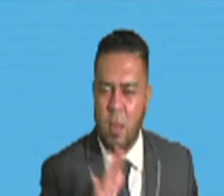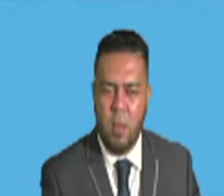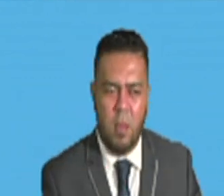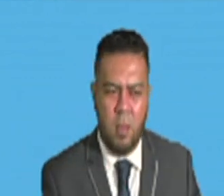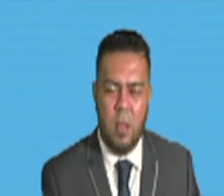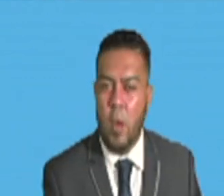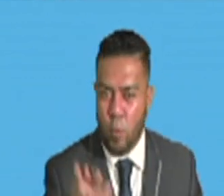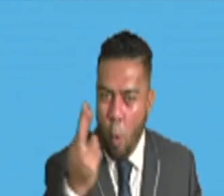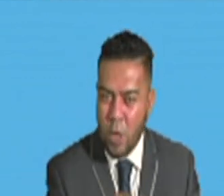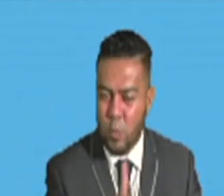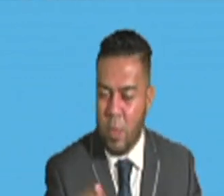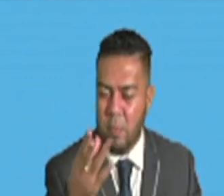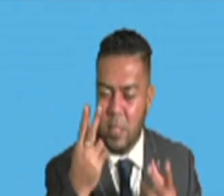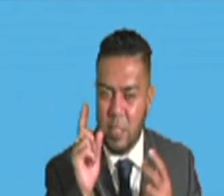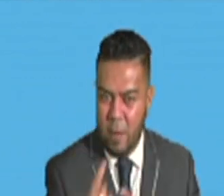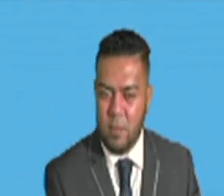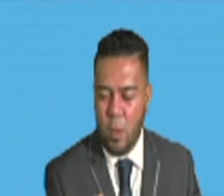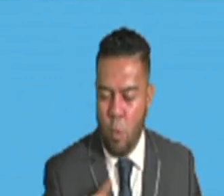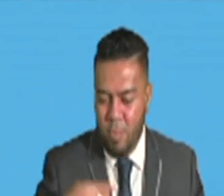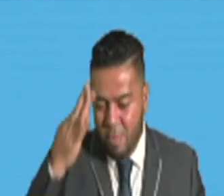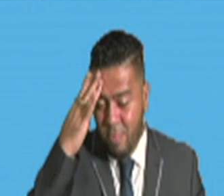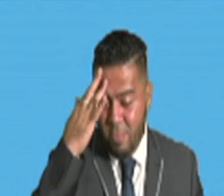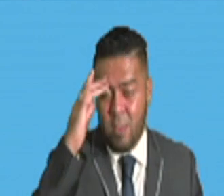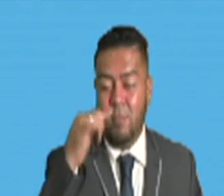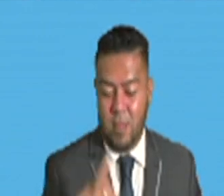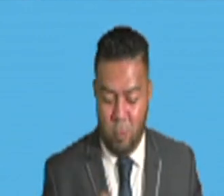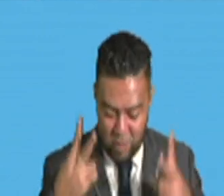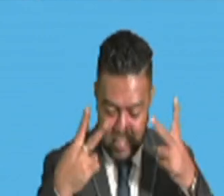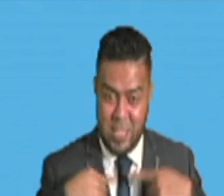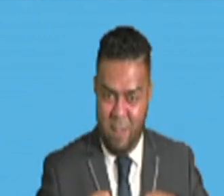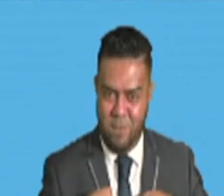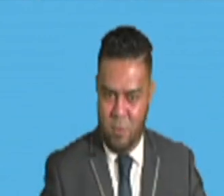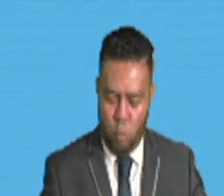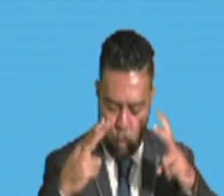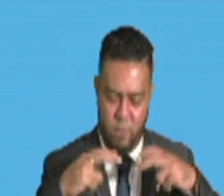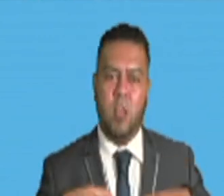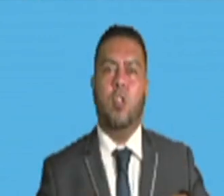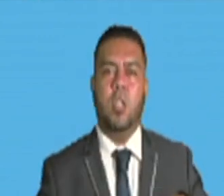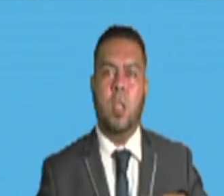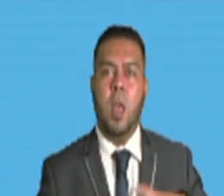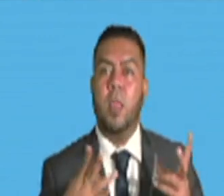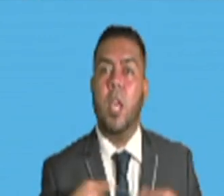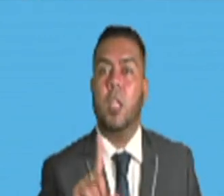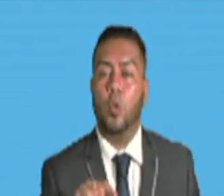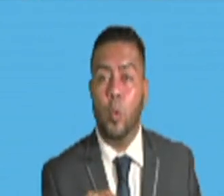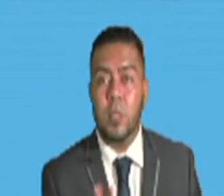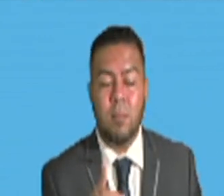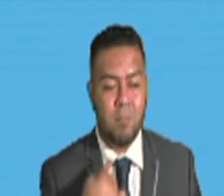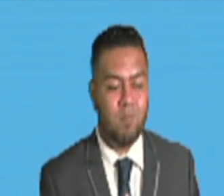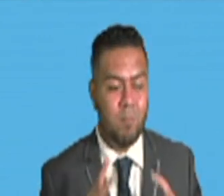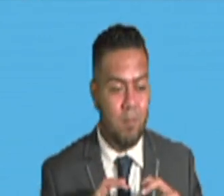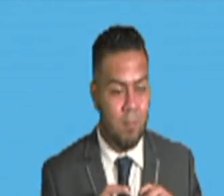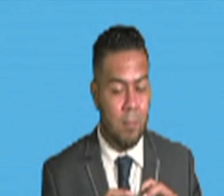themselves, that give themselves a moment to contemplate and do a bit of self-reflection. They need to do some self-reflection, Mr.